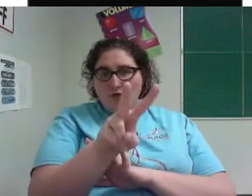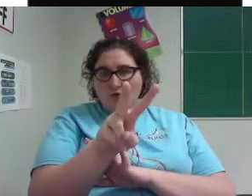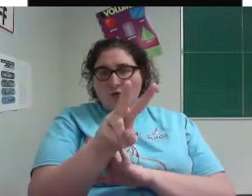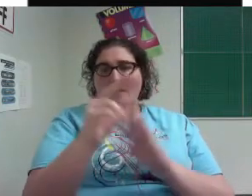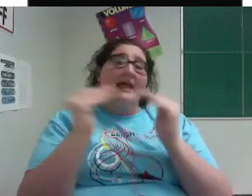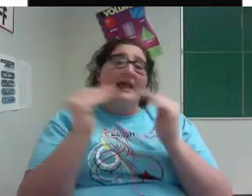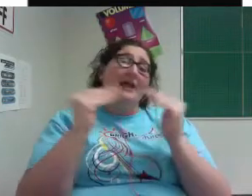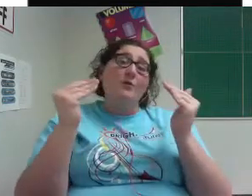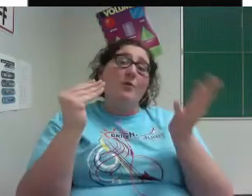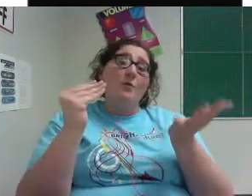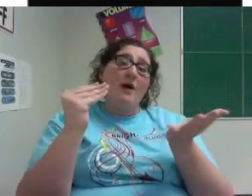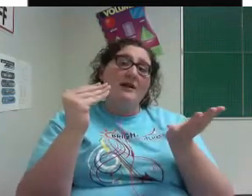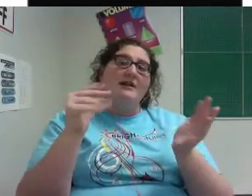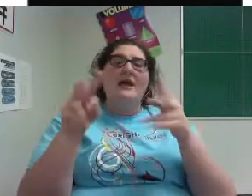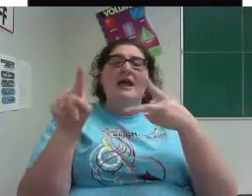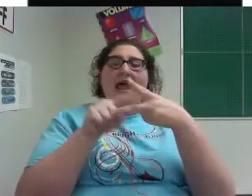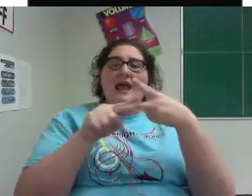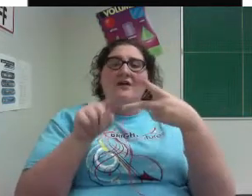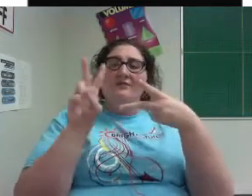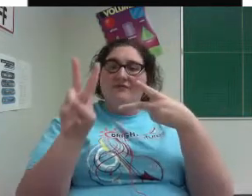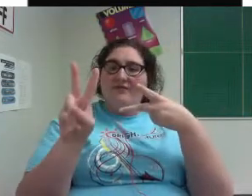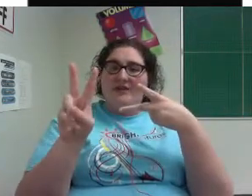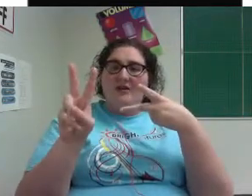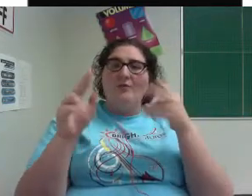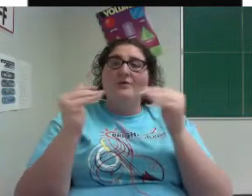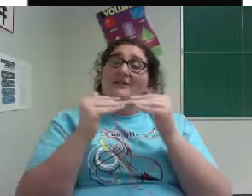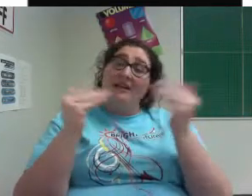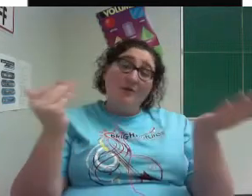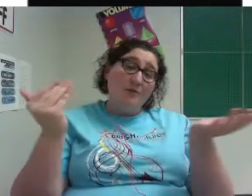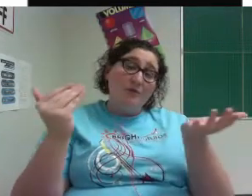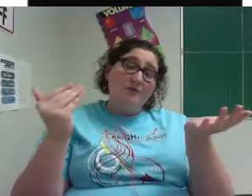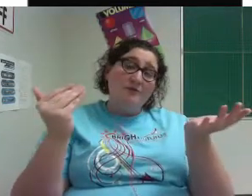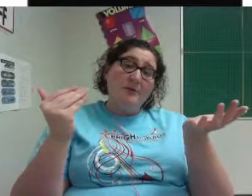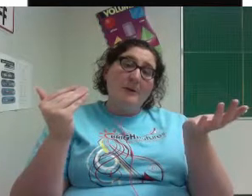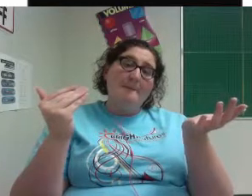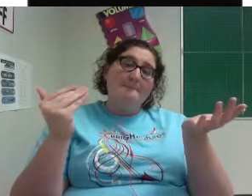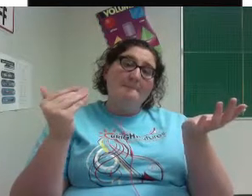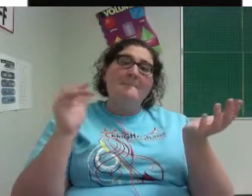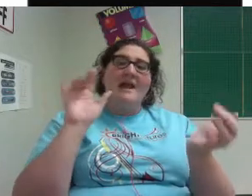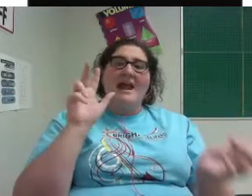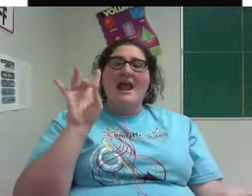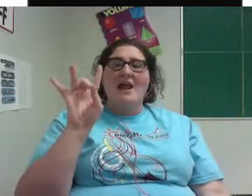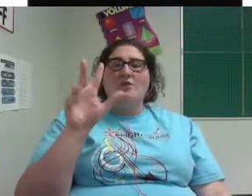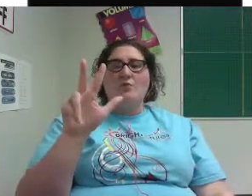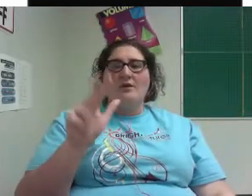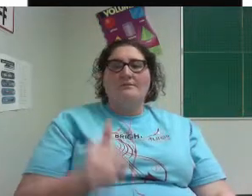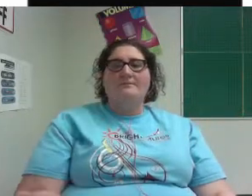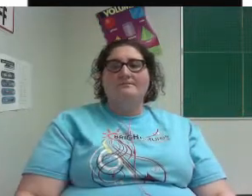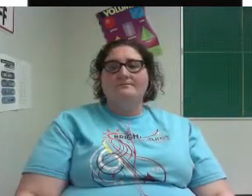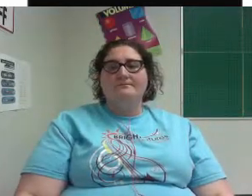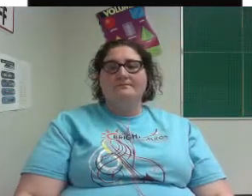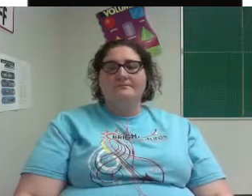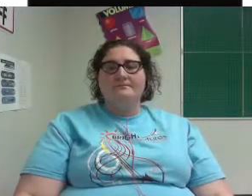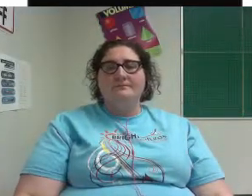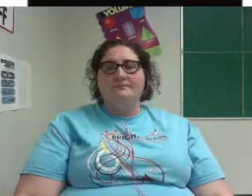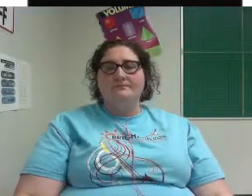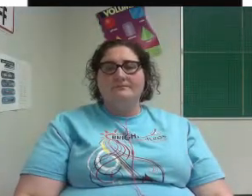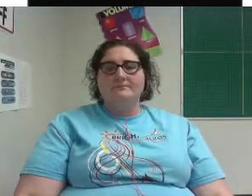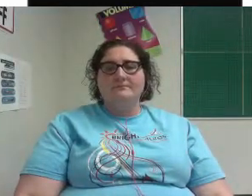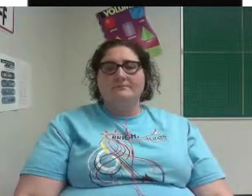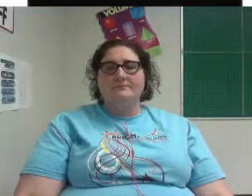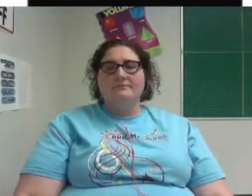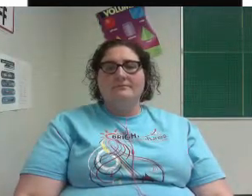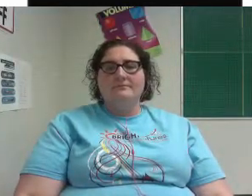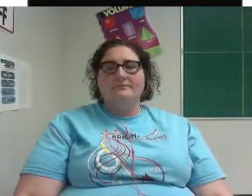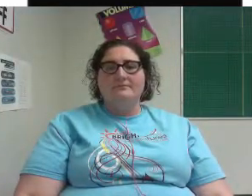62, and this is going to equal angle V, which equals 83.